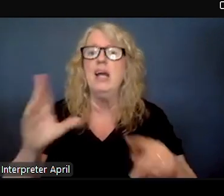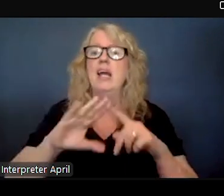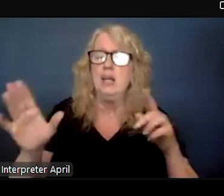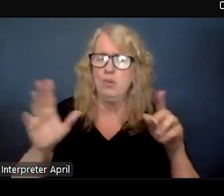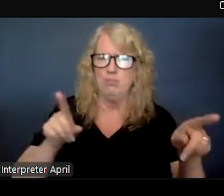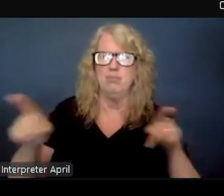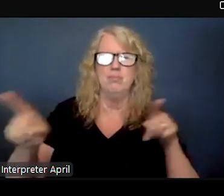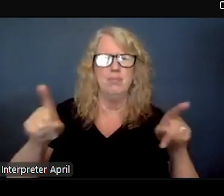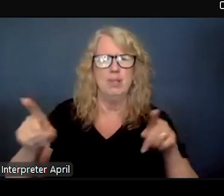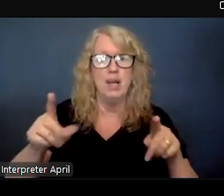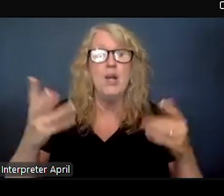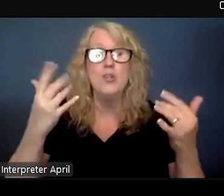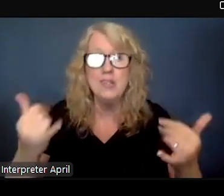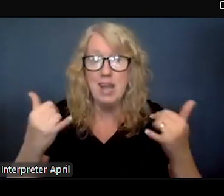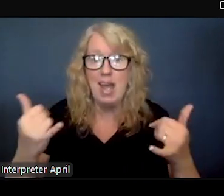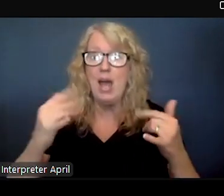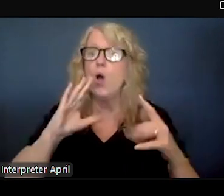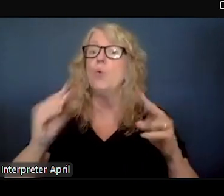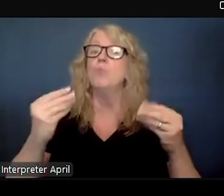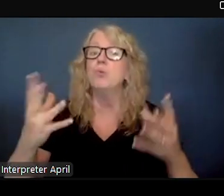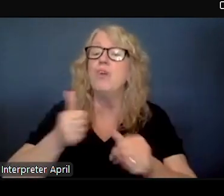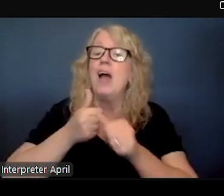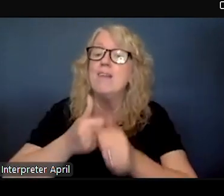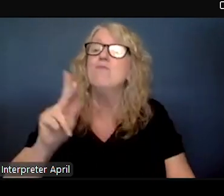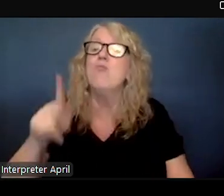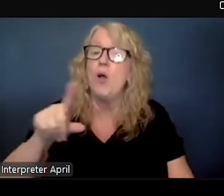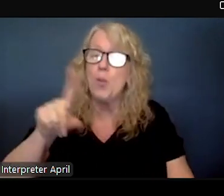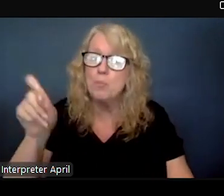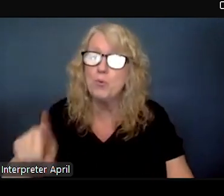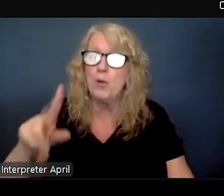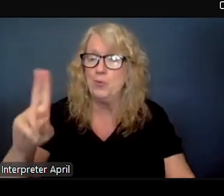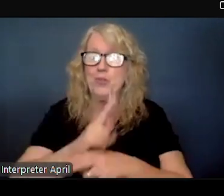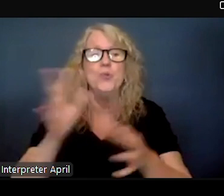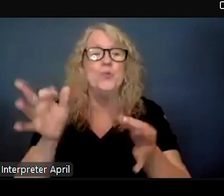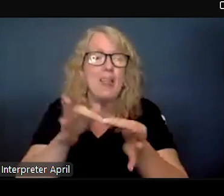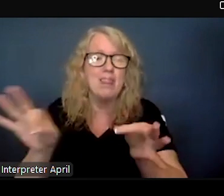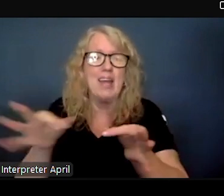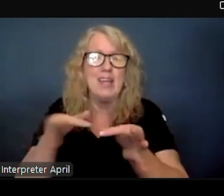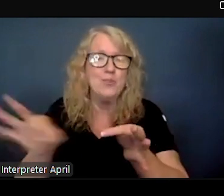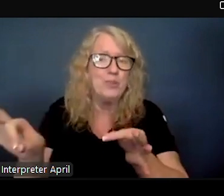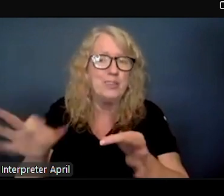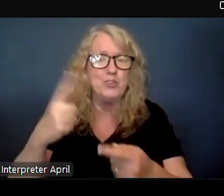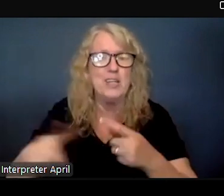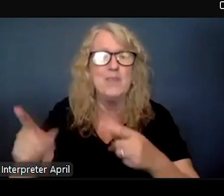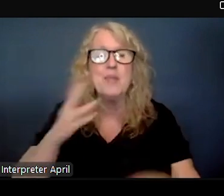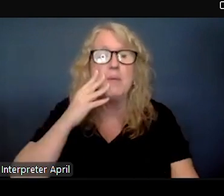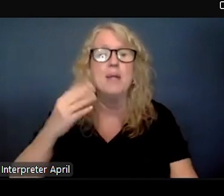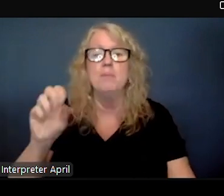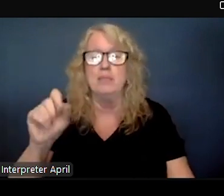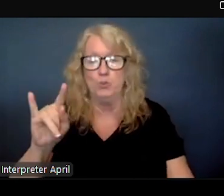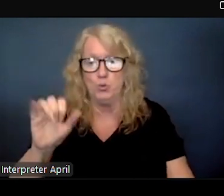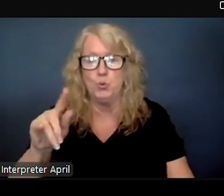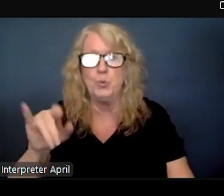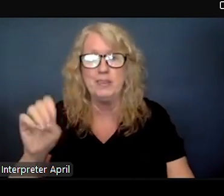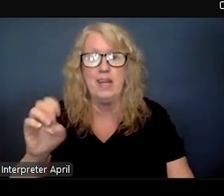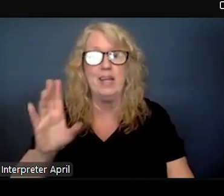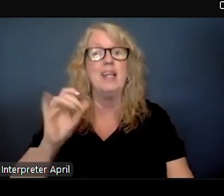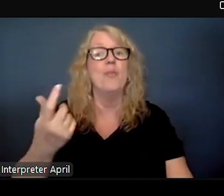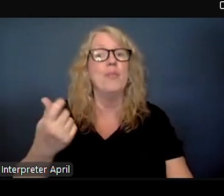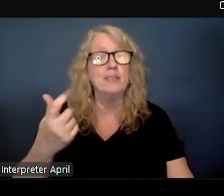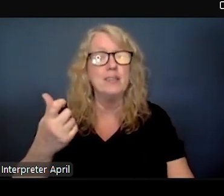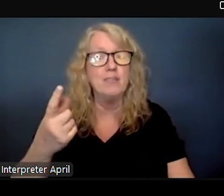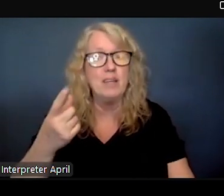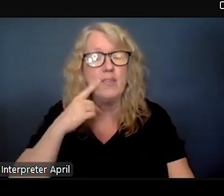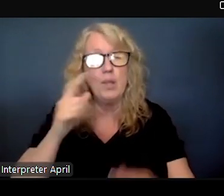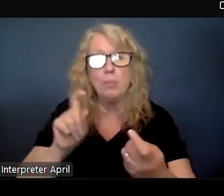Claude actually now provide a follow-up question when you use language that indicates you might be experiencing suicidal ideation. That's a little bit of